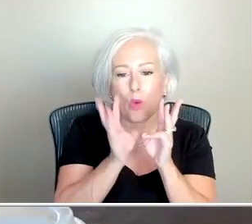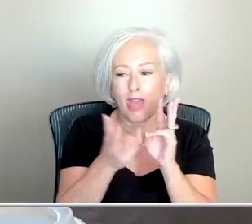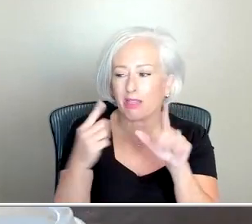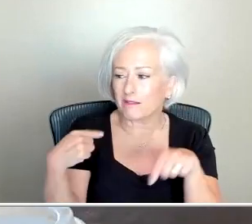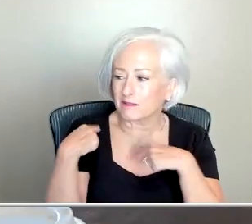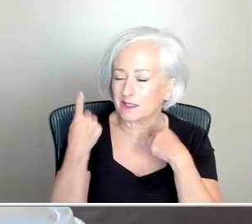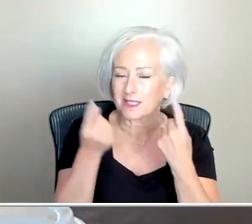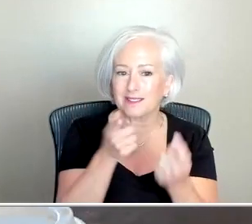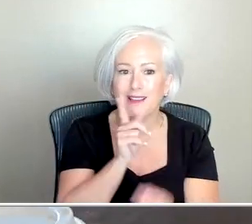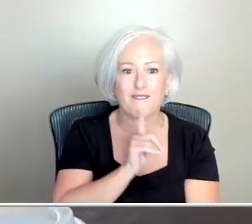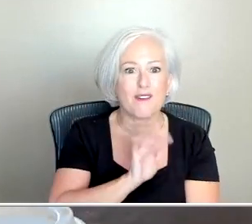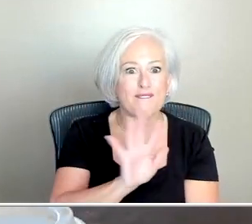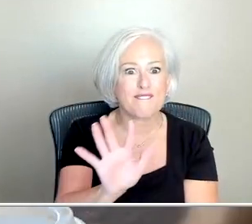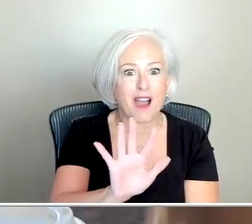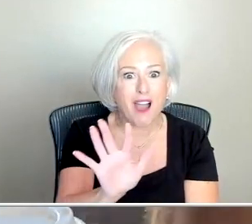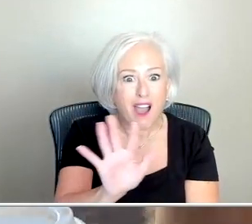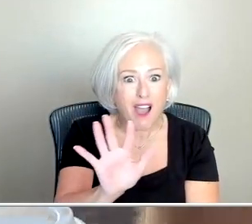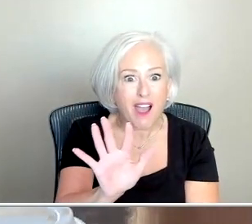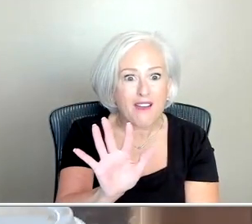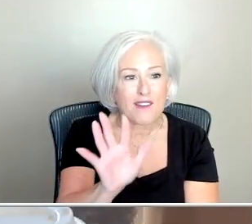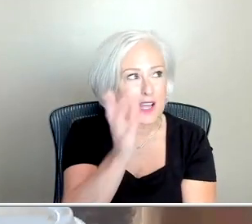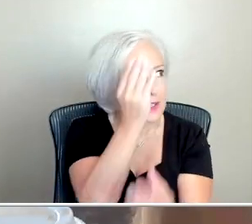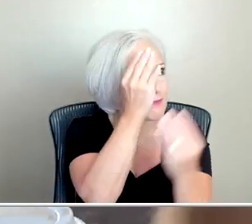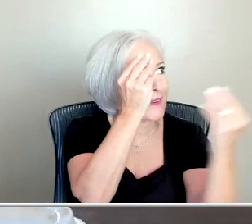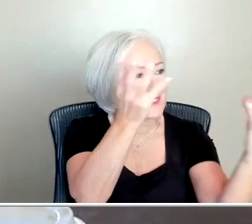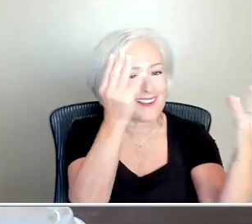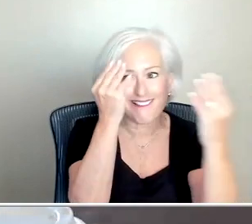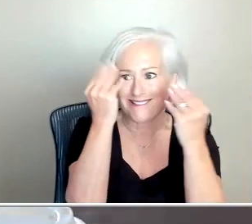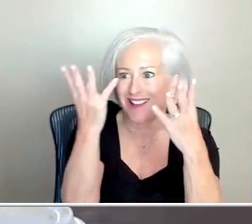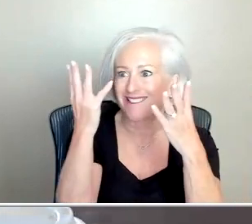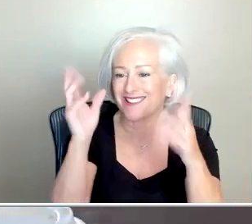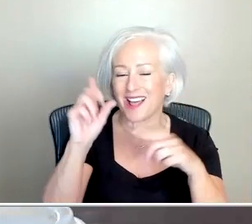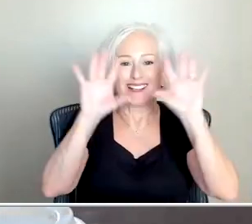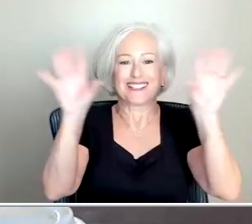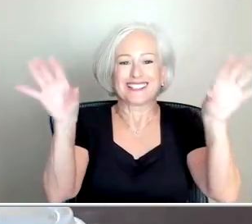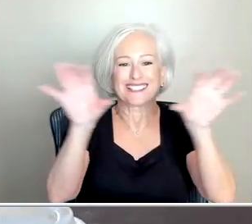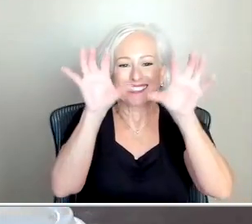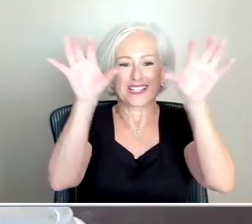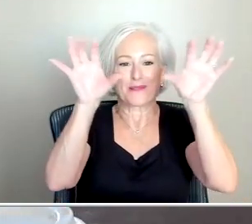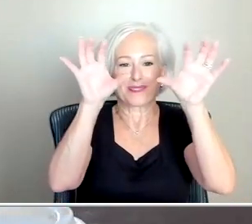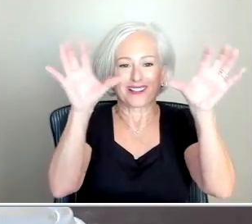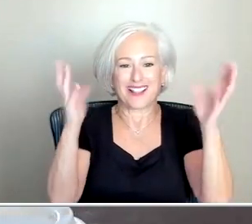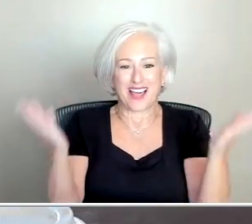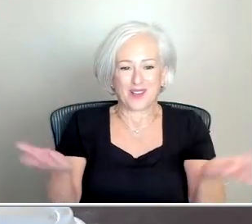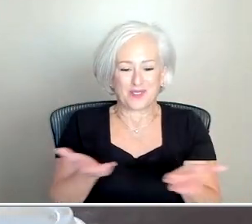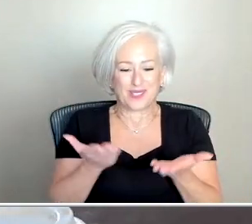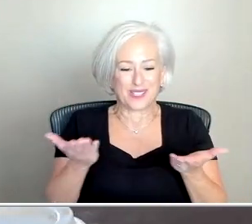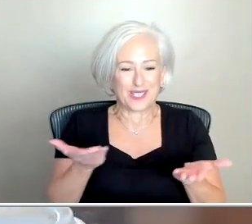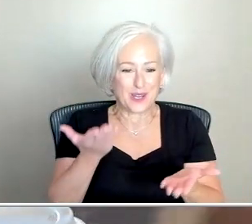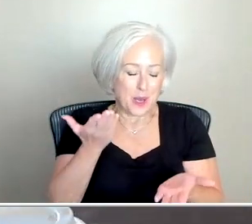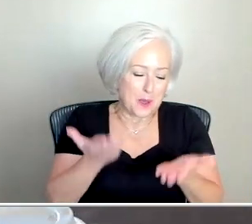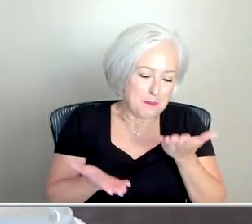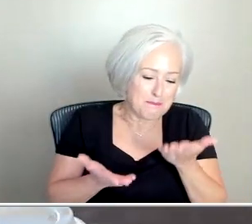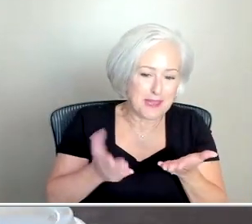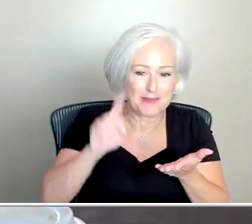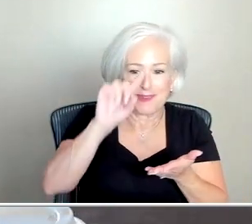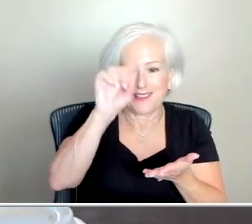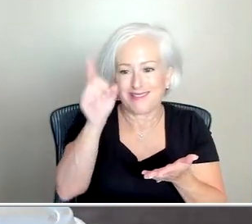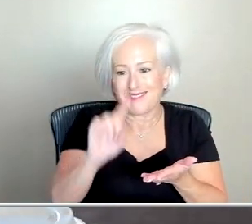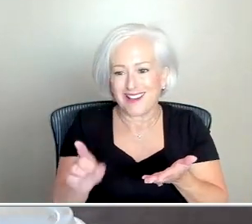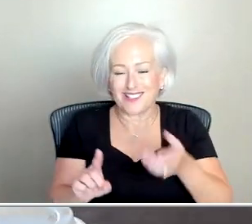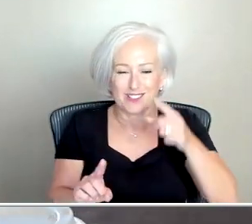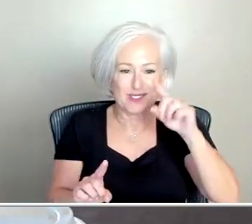to do is tell people about the weather. Today, there's a couple clouds already starting to form. There may be a thunderstorm later this afternoon somewhere